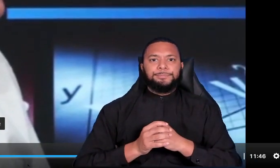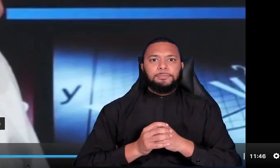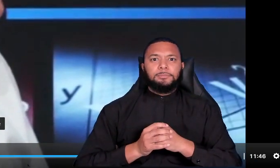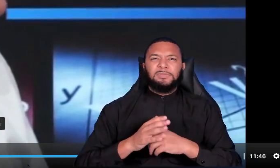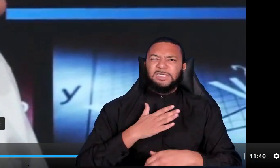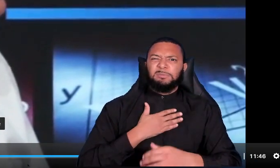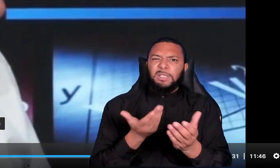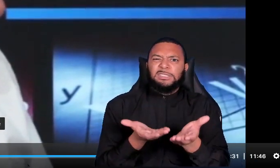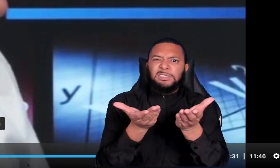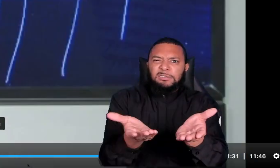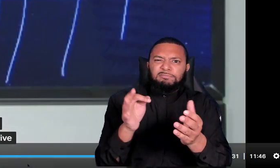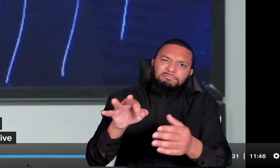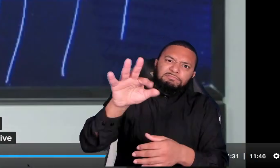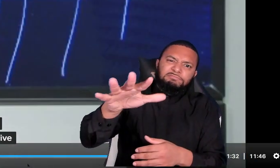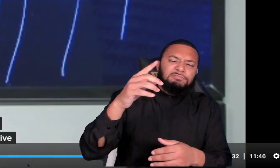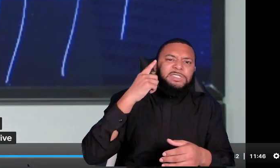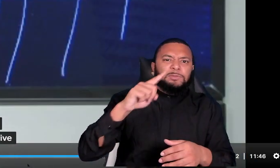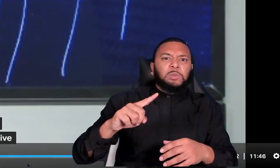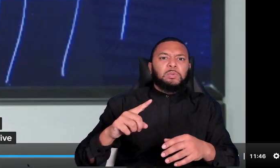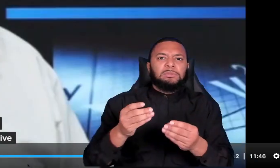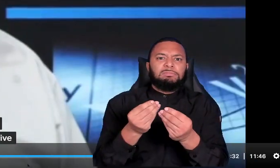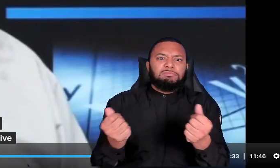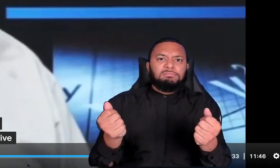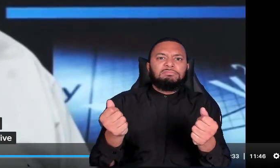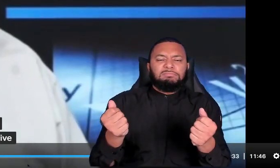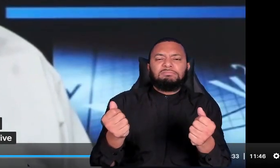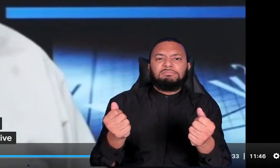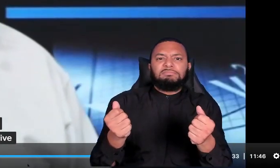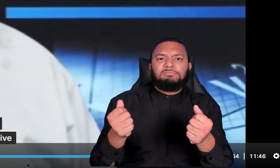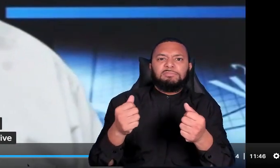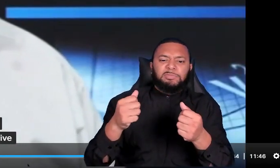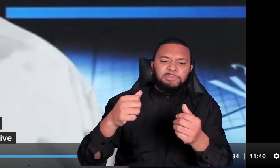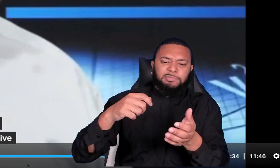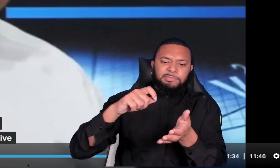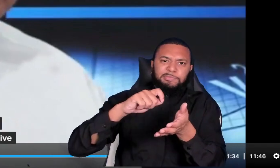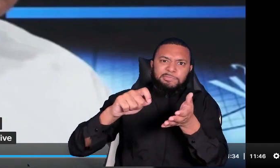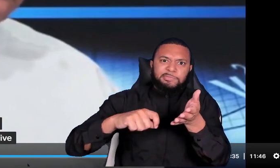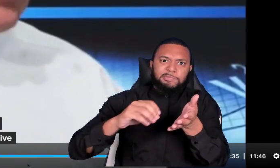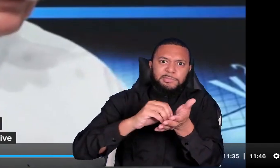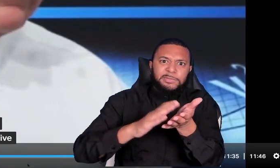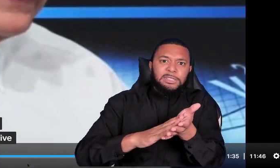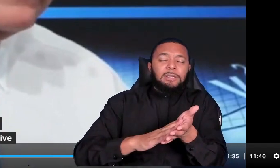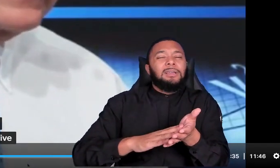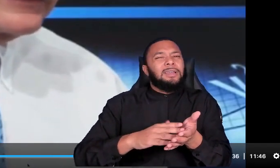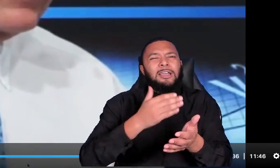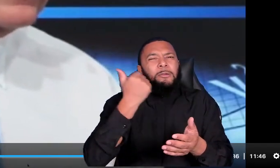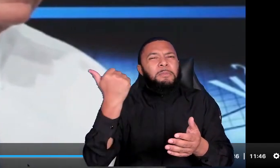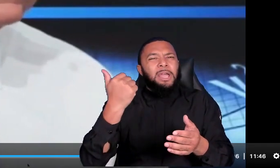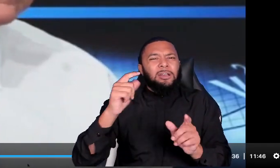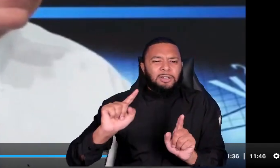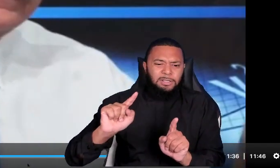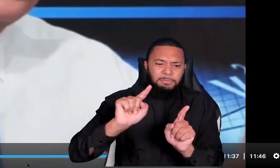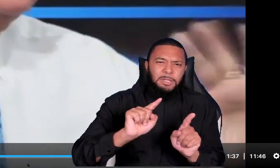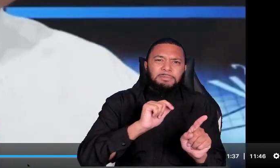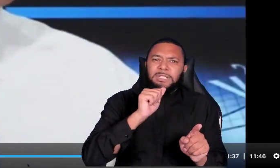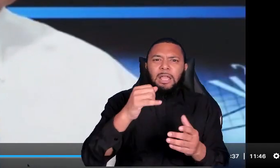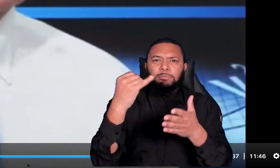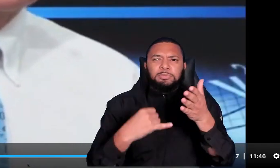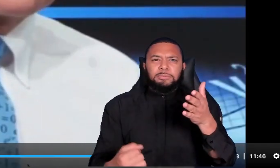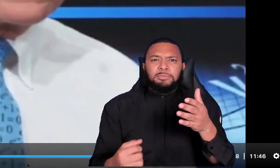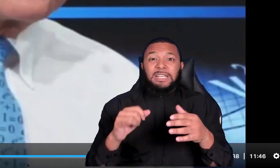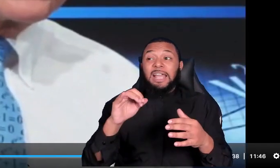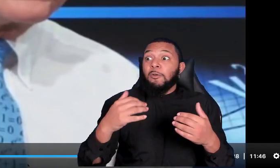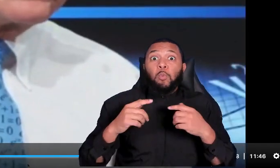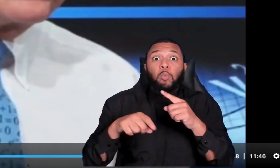hand. Just use these little arrows instead of all that shading, because especially if you have 4 or 5 inequalities, it just